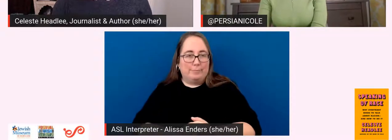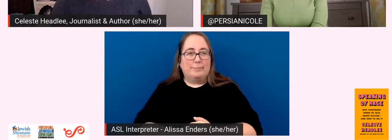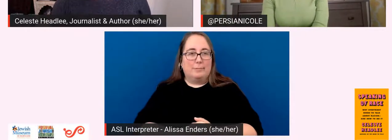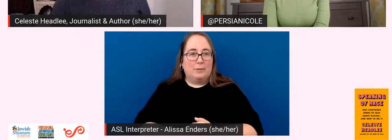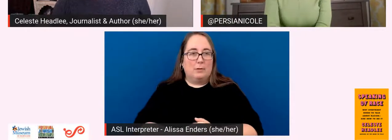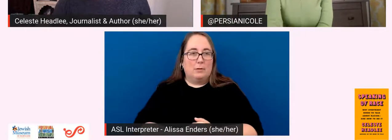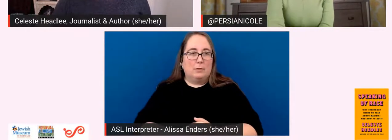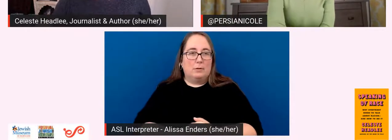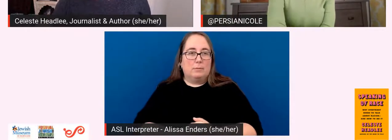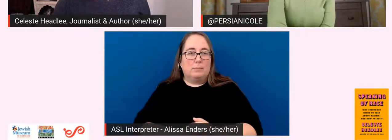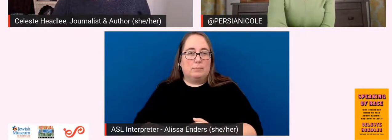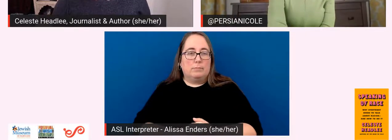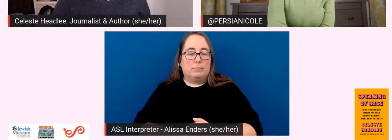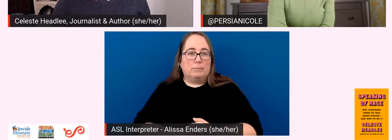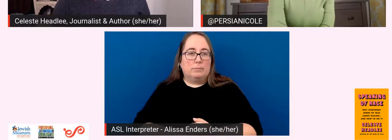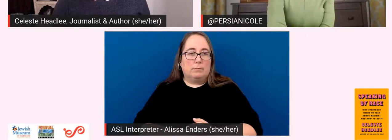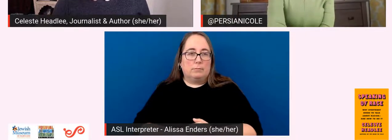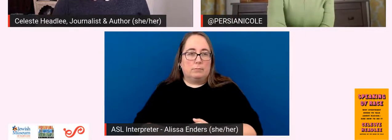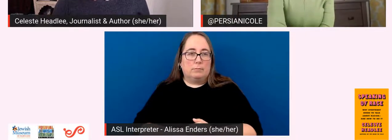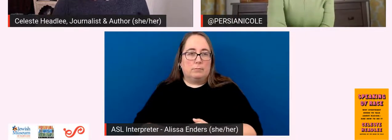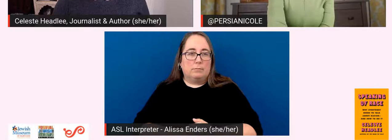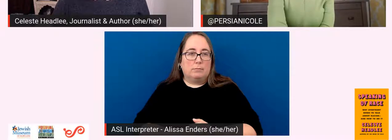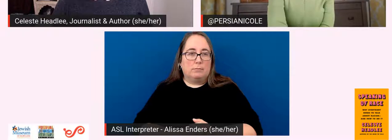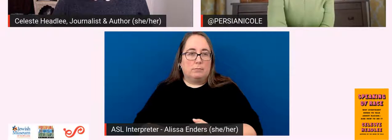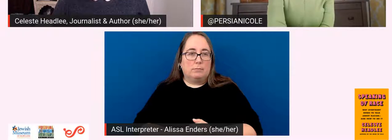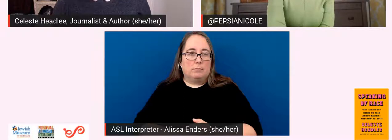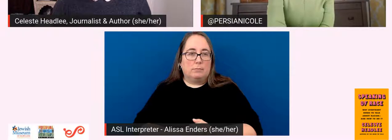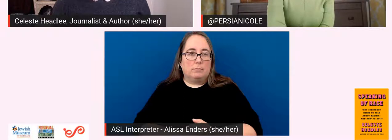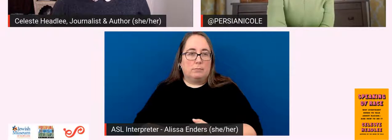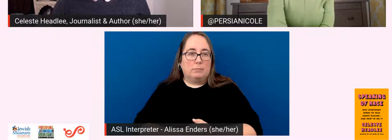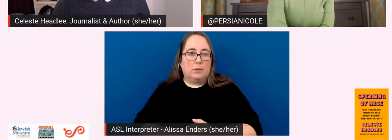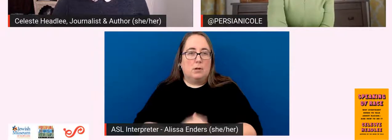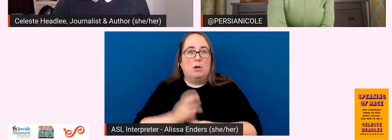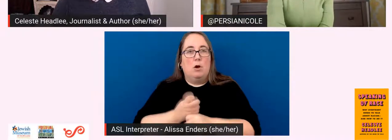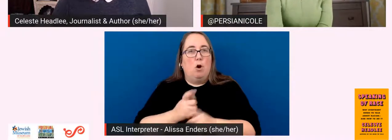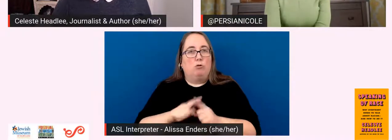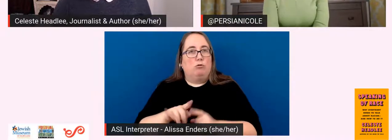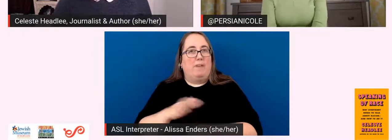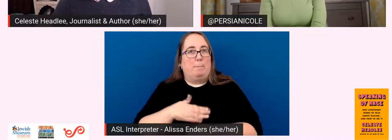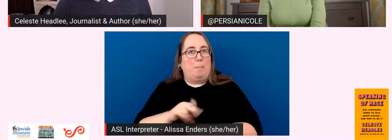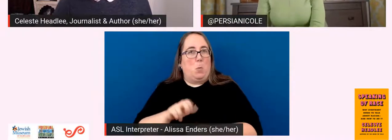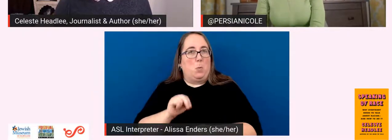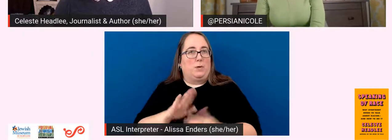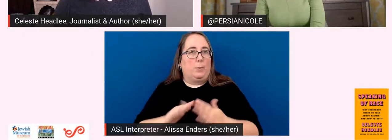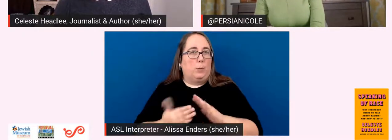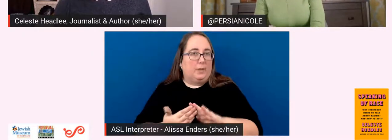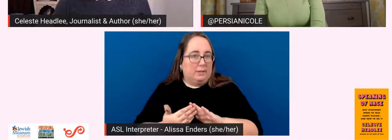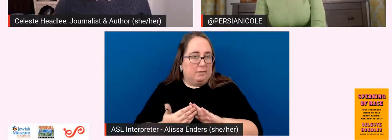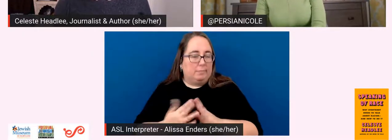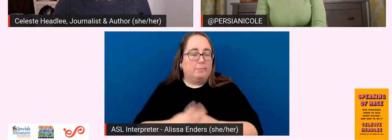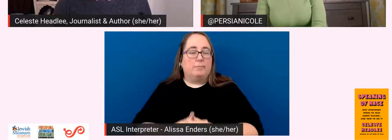So, and you know, it's been difficult to find a community of my own.